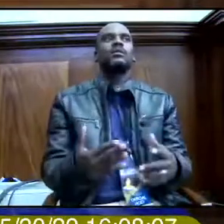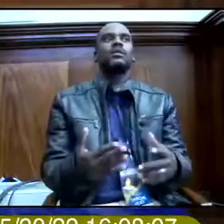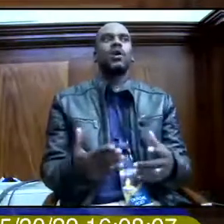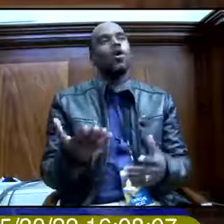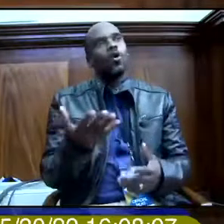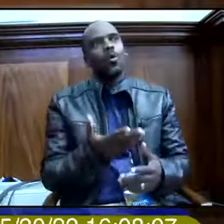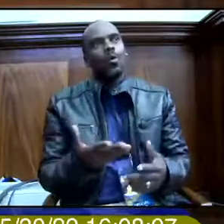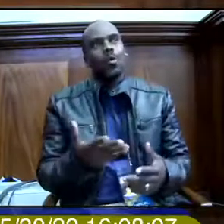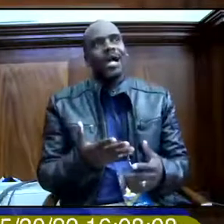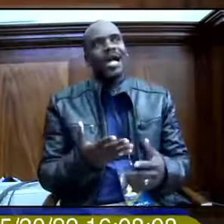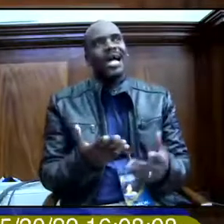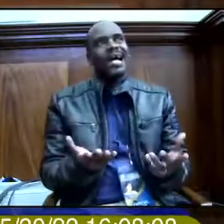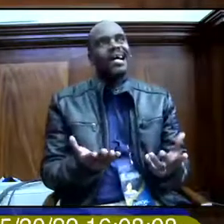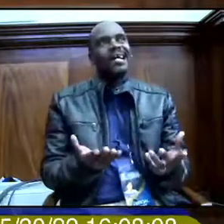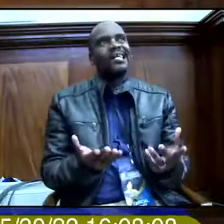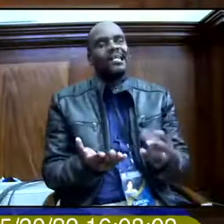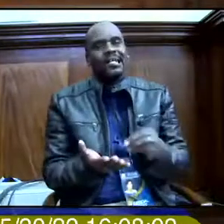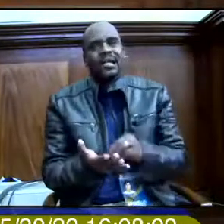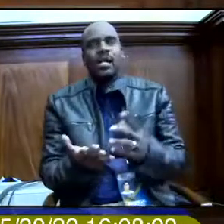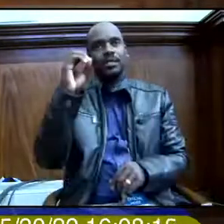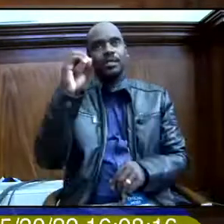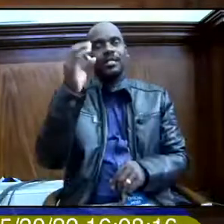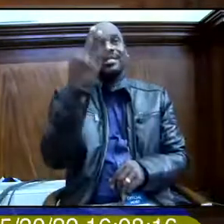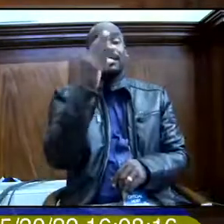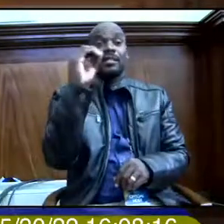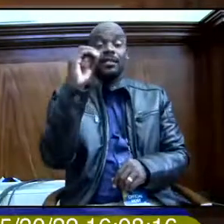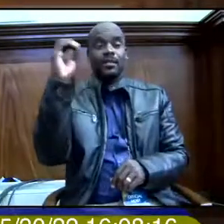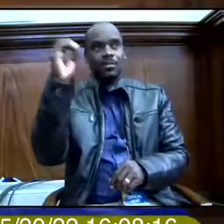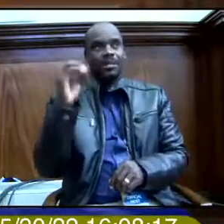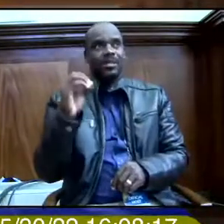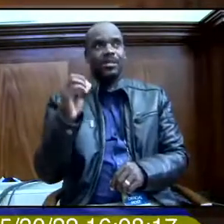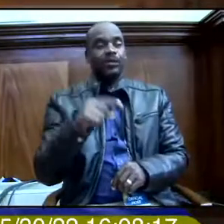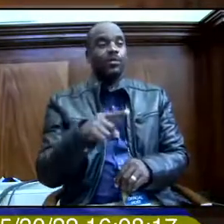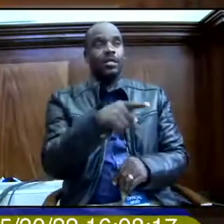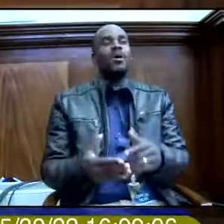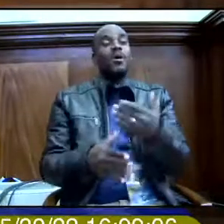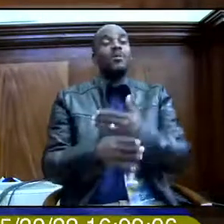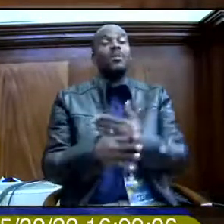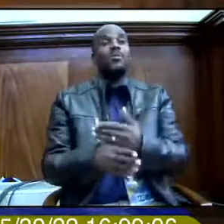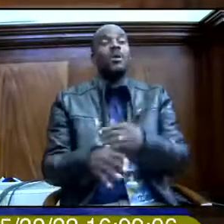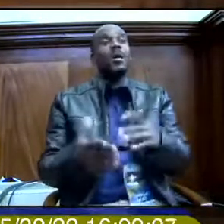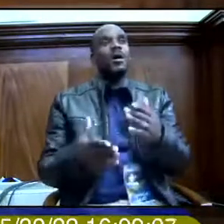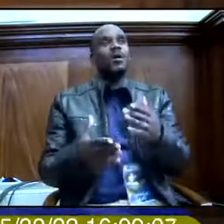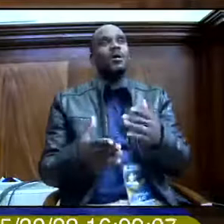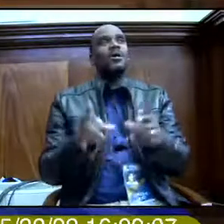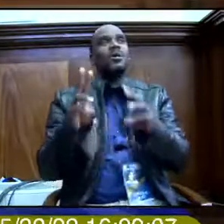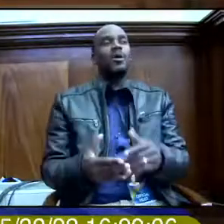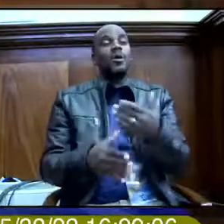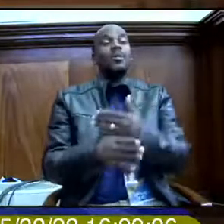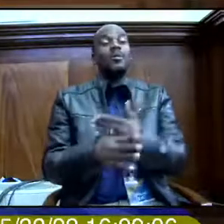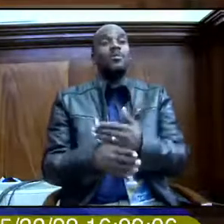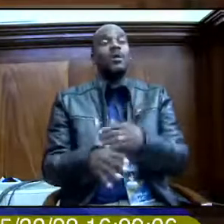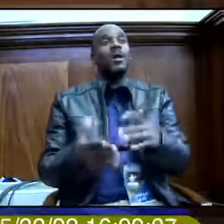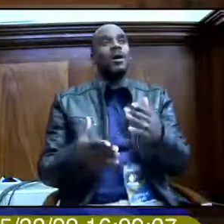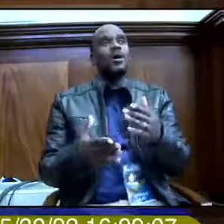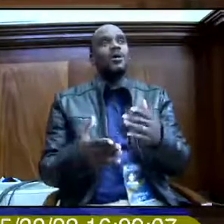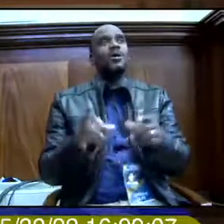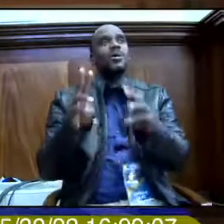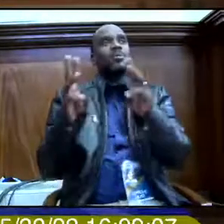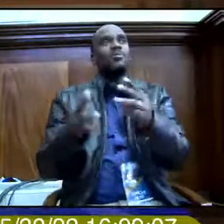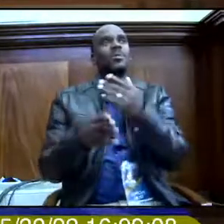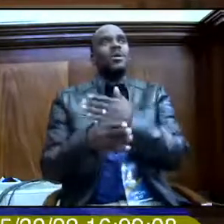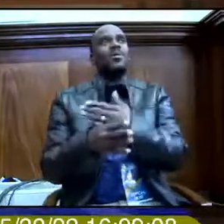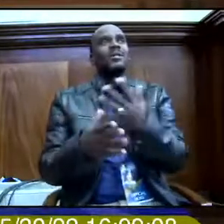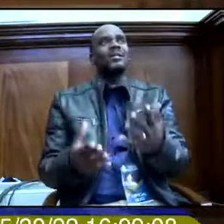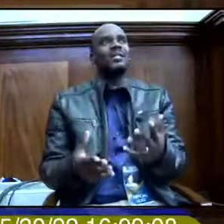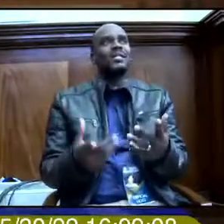predominantly a welfare is this because it mitigates and that increases the bank that increases the